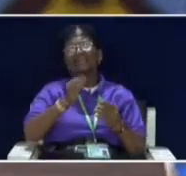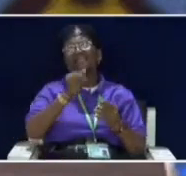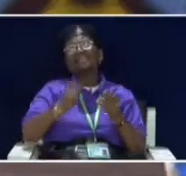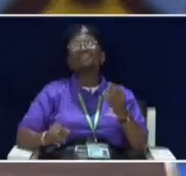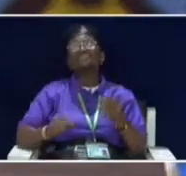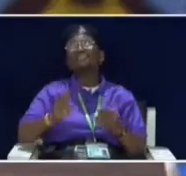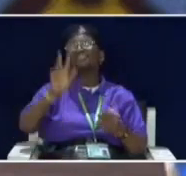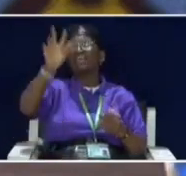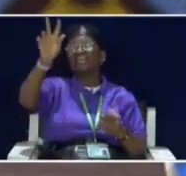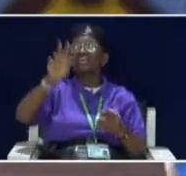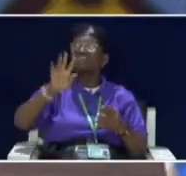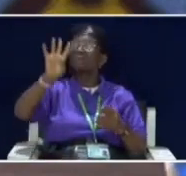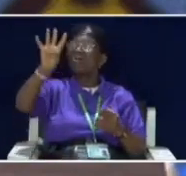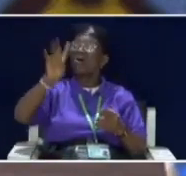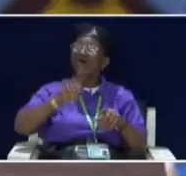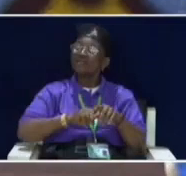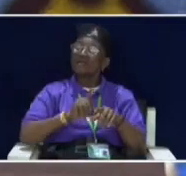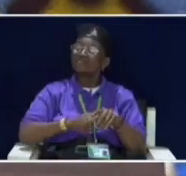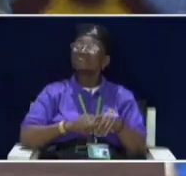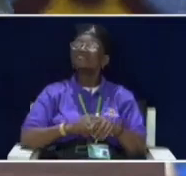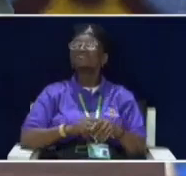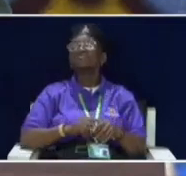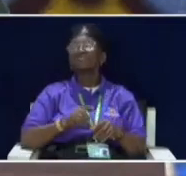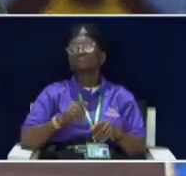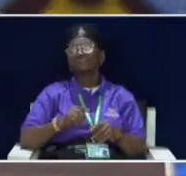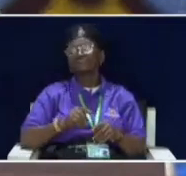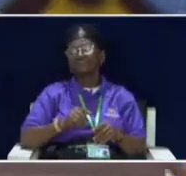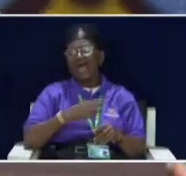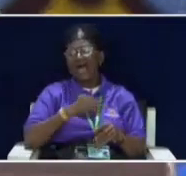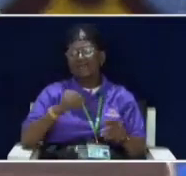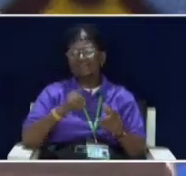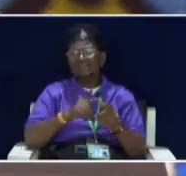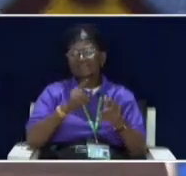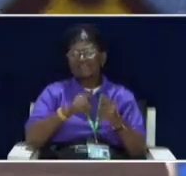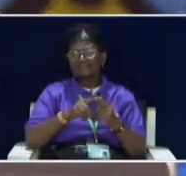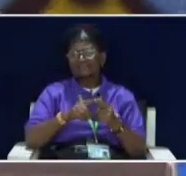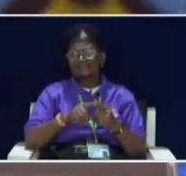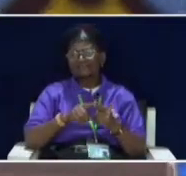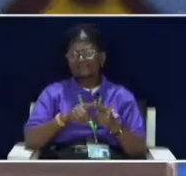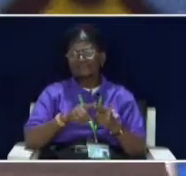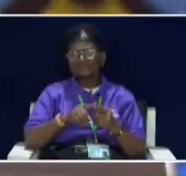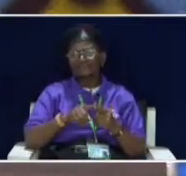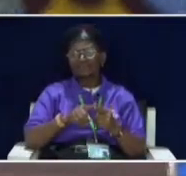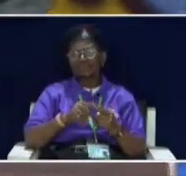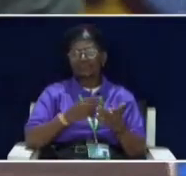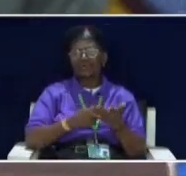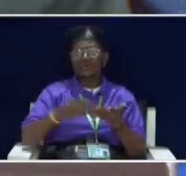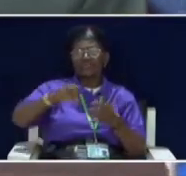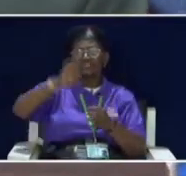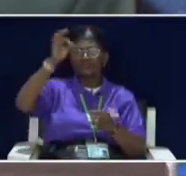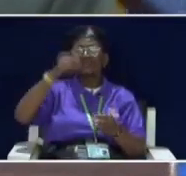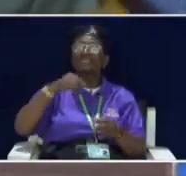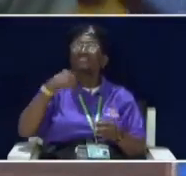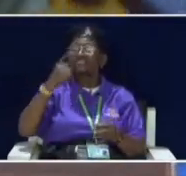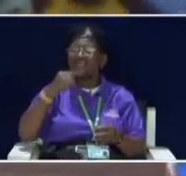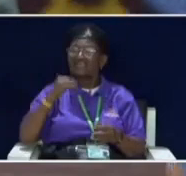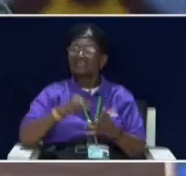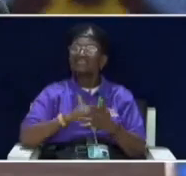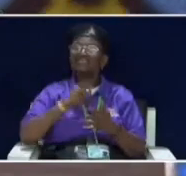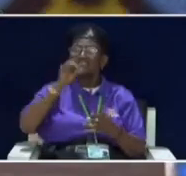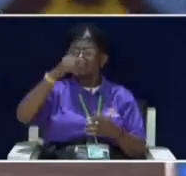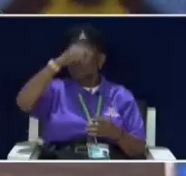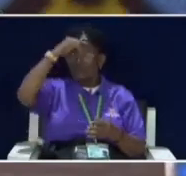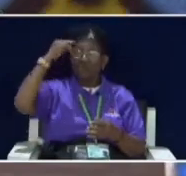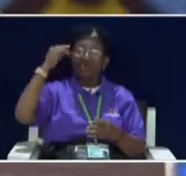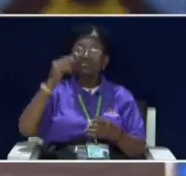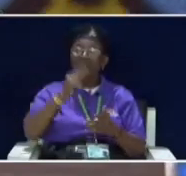last 1 year. And then Holy Spirit said that it's because part